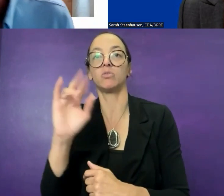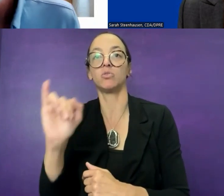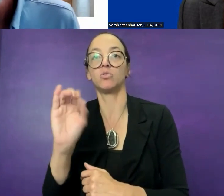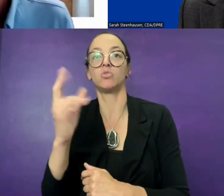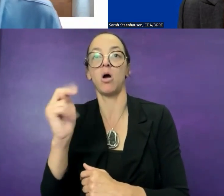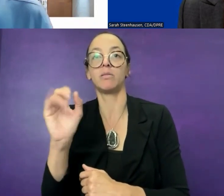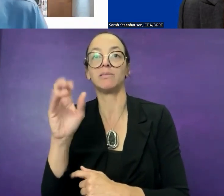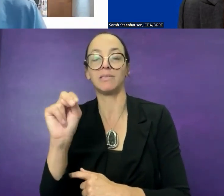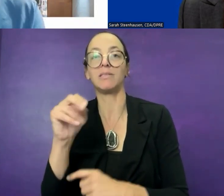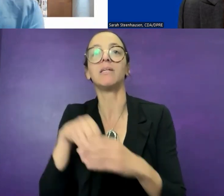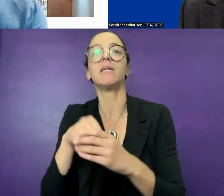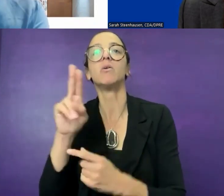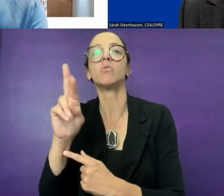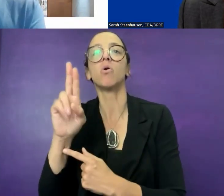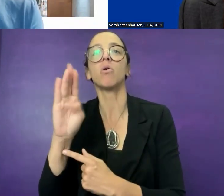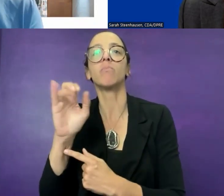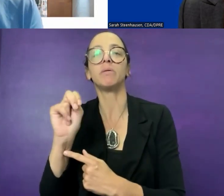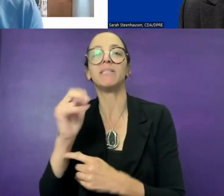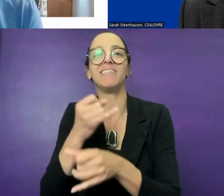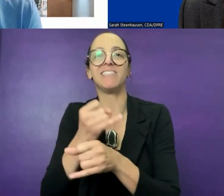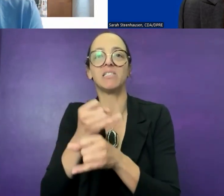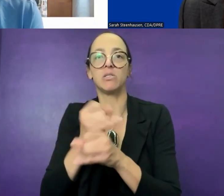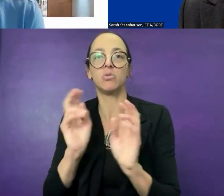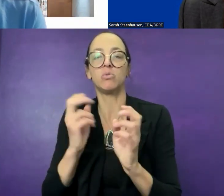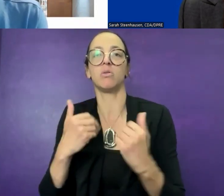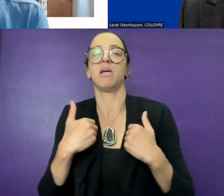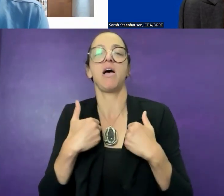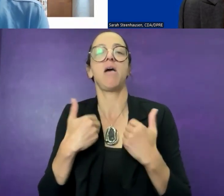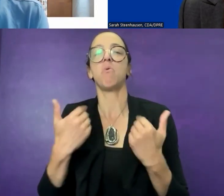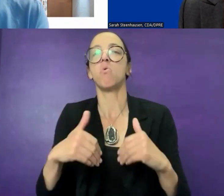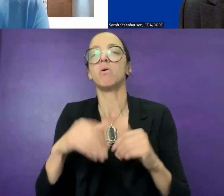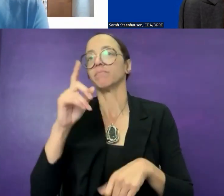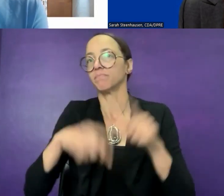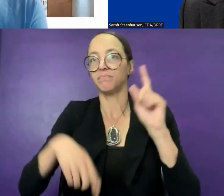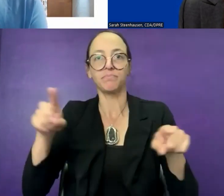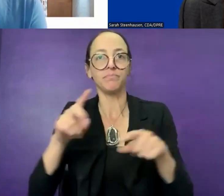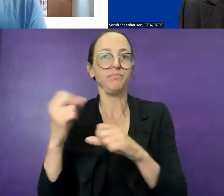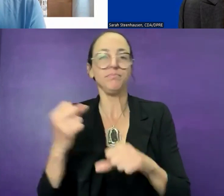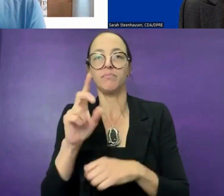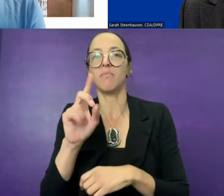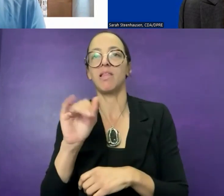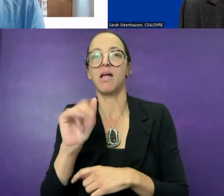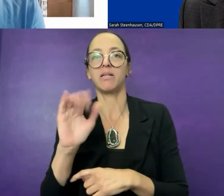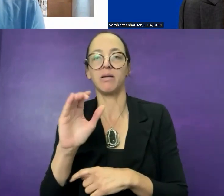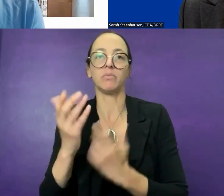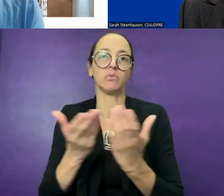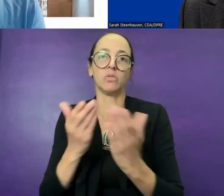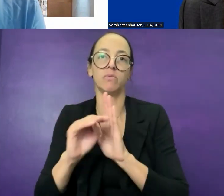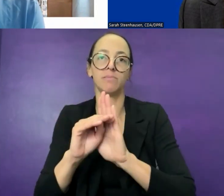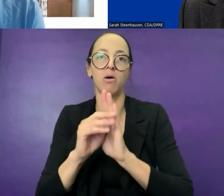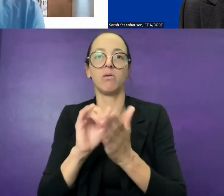have a dynamic simulation model that is based on some